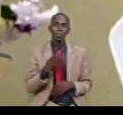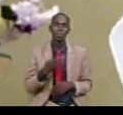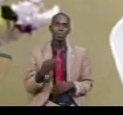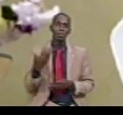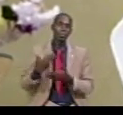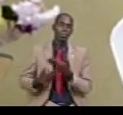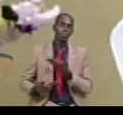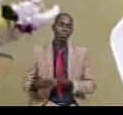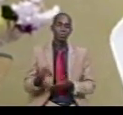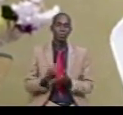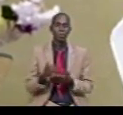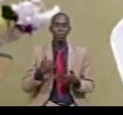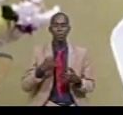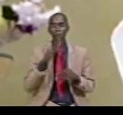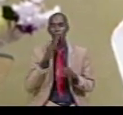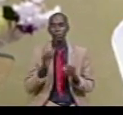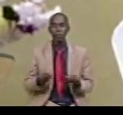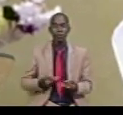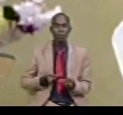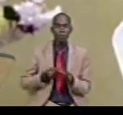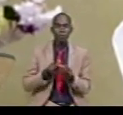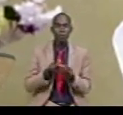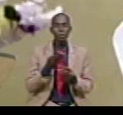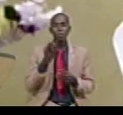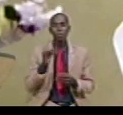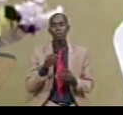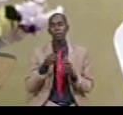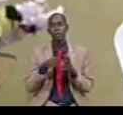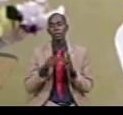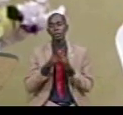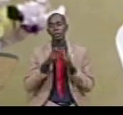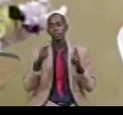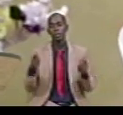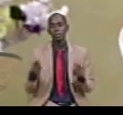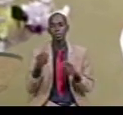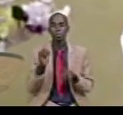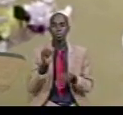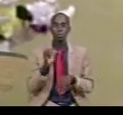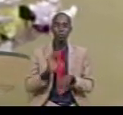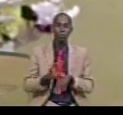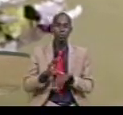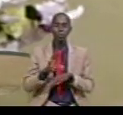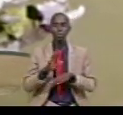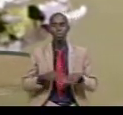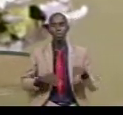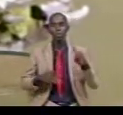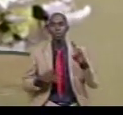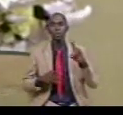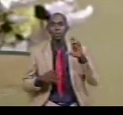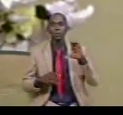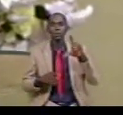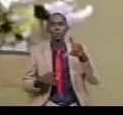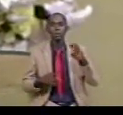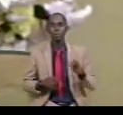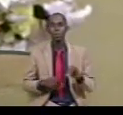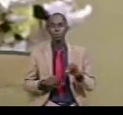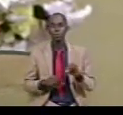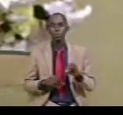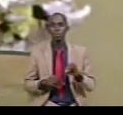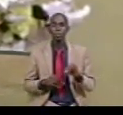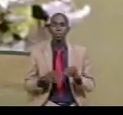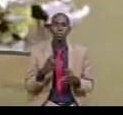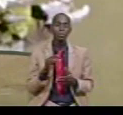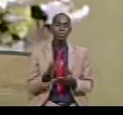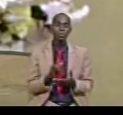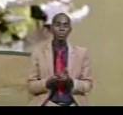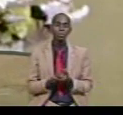has been nurtured by this great work of God we call the Deeper Christian Life Ministry. It's hard to believe that it's